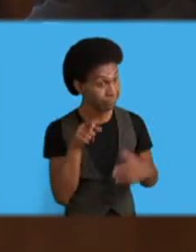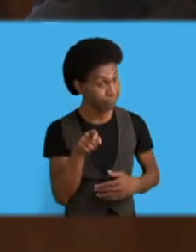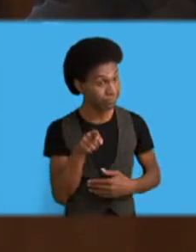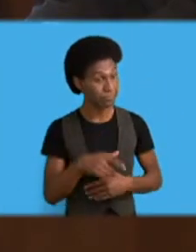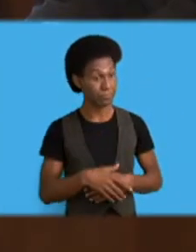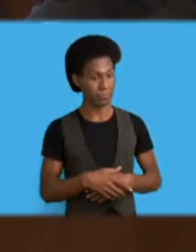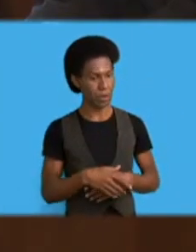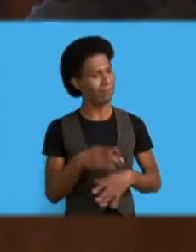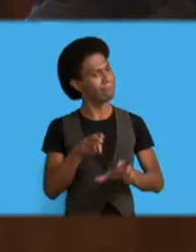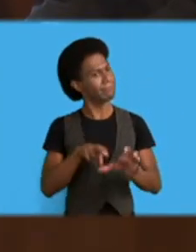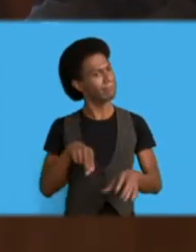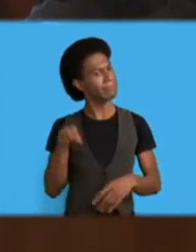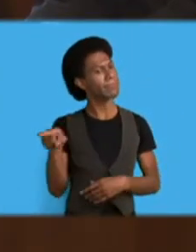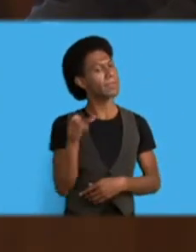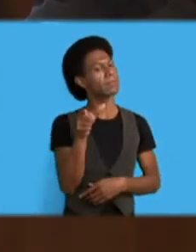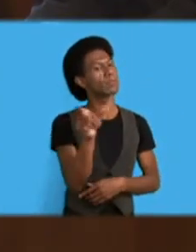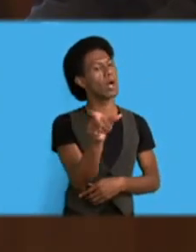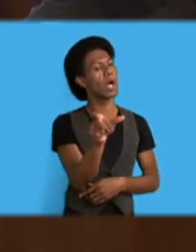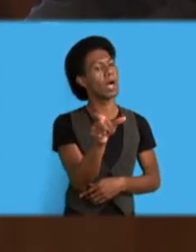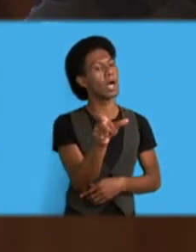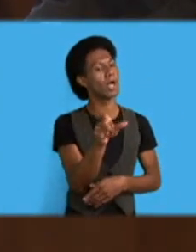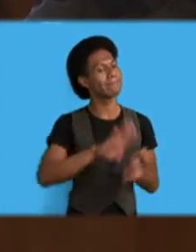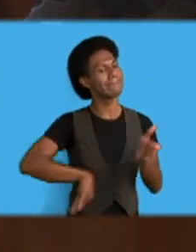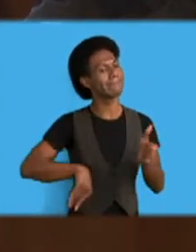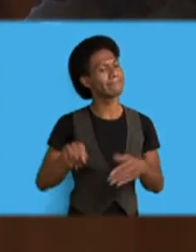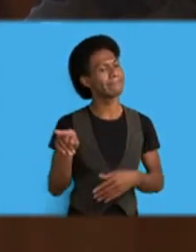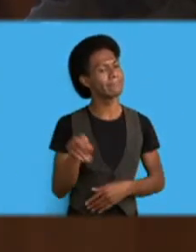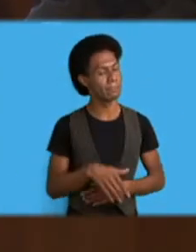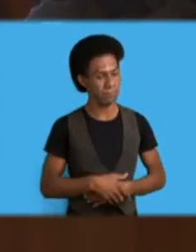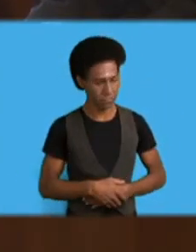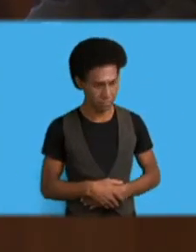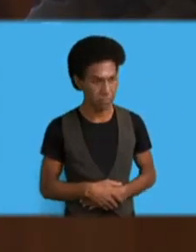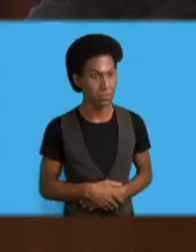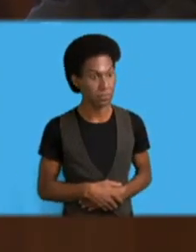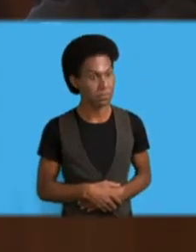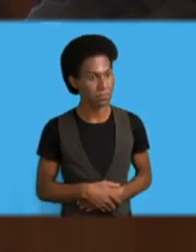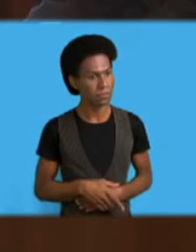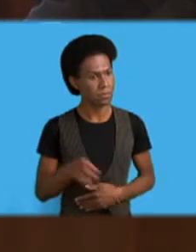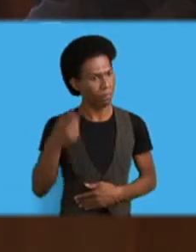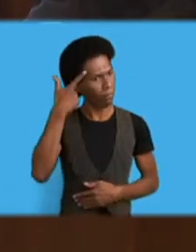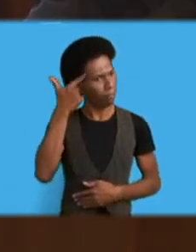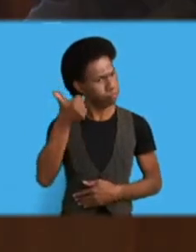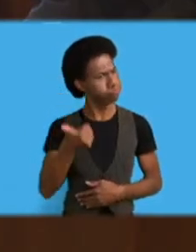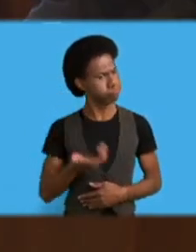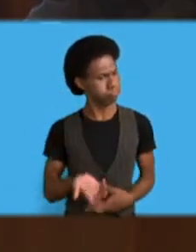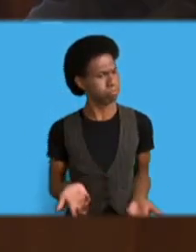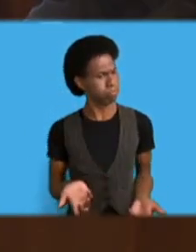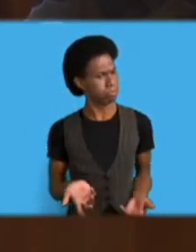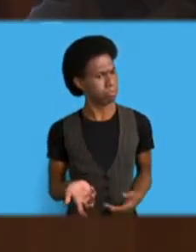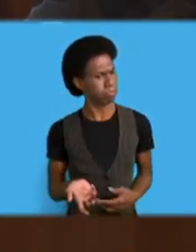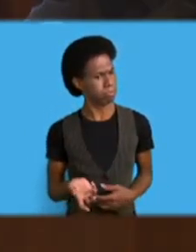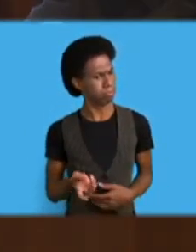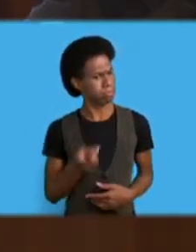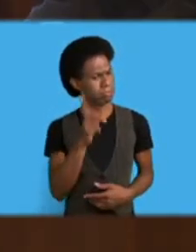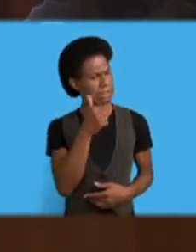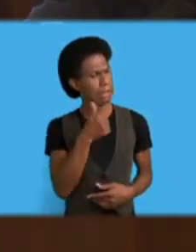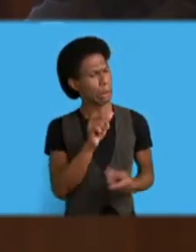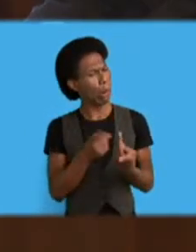word crap. He can be very clever, he's not an unintelligent man. He can use another word for the word